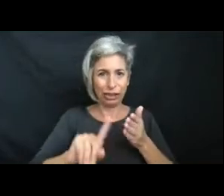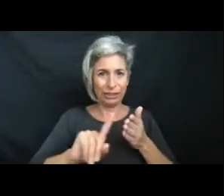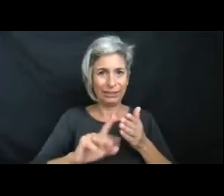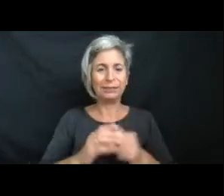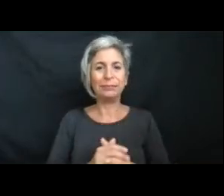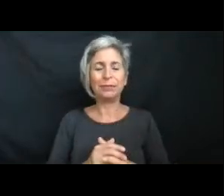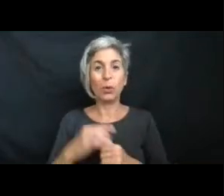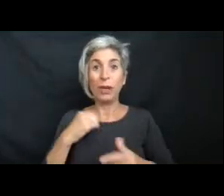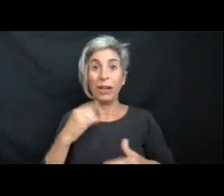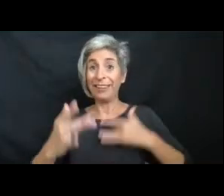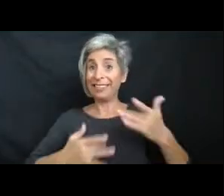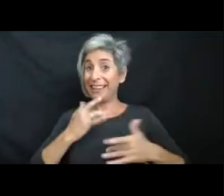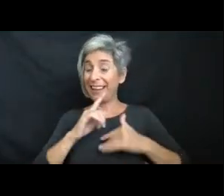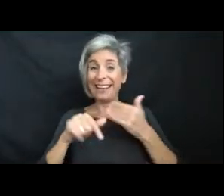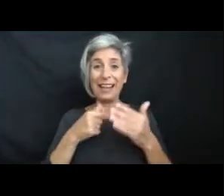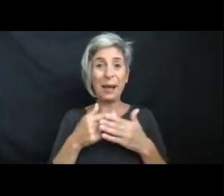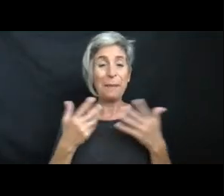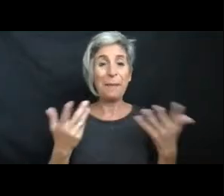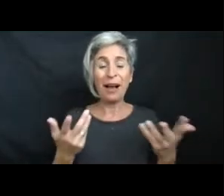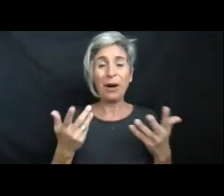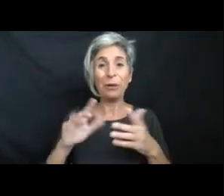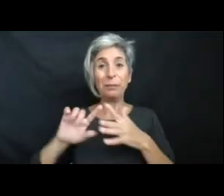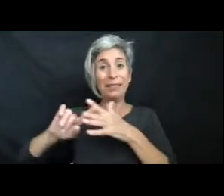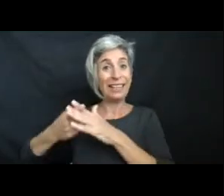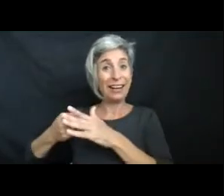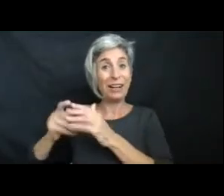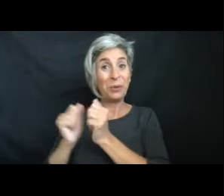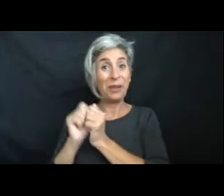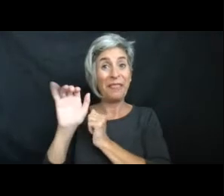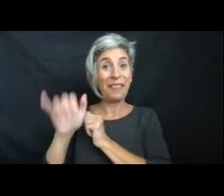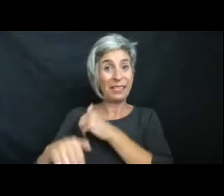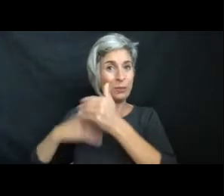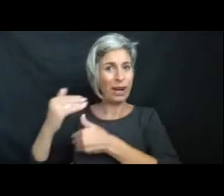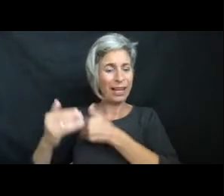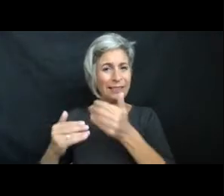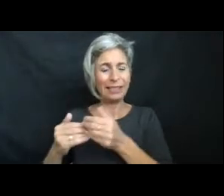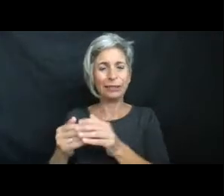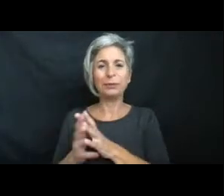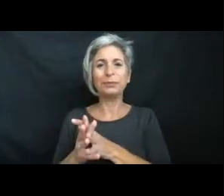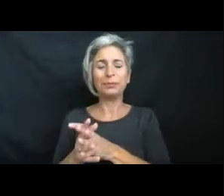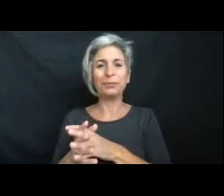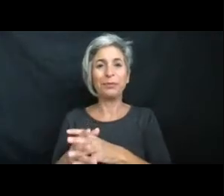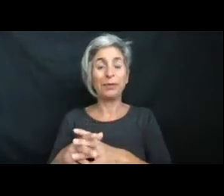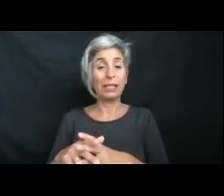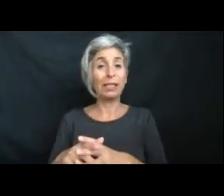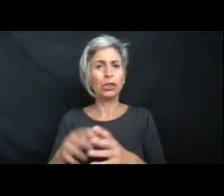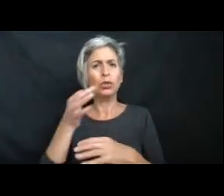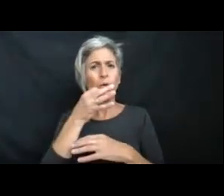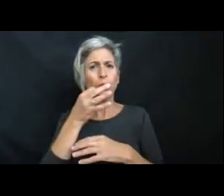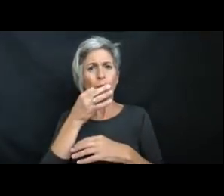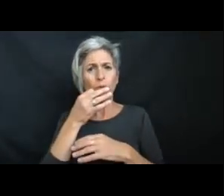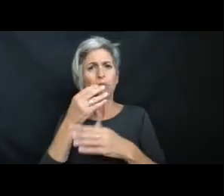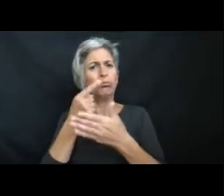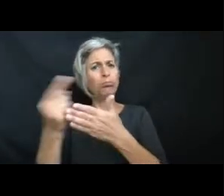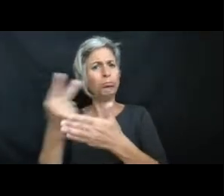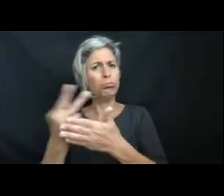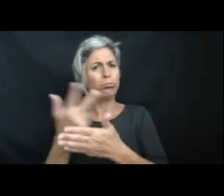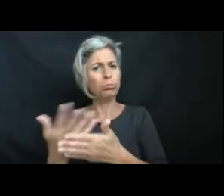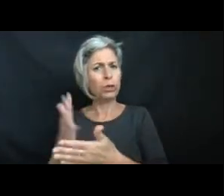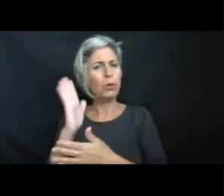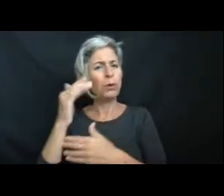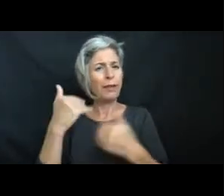We're excited about the getting started with that shortly after we go live in the next couple of weeks. So there'll